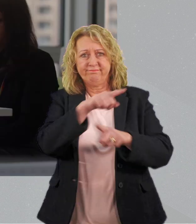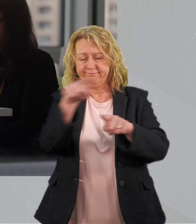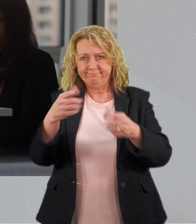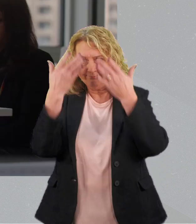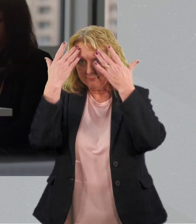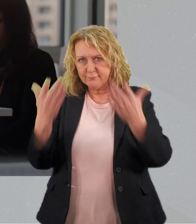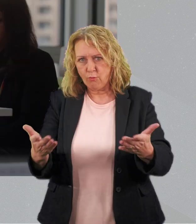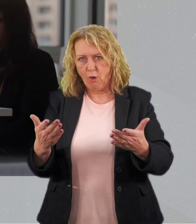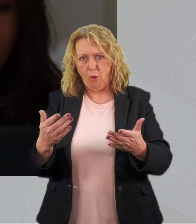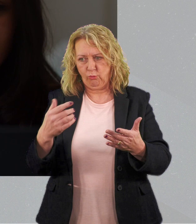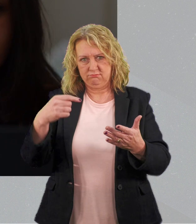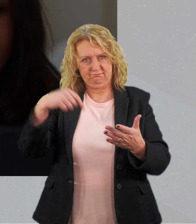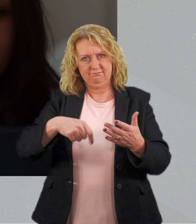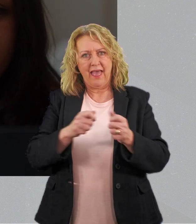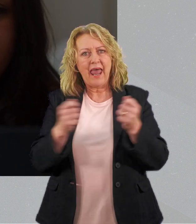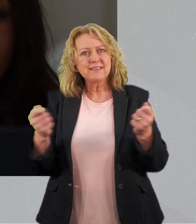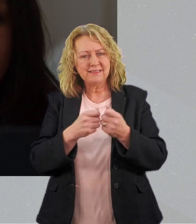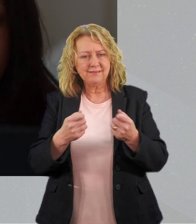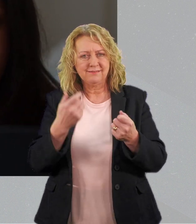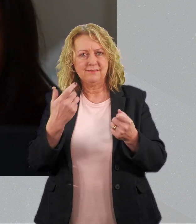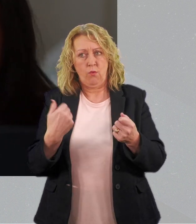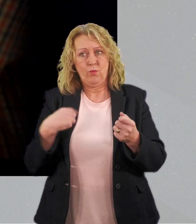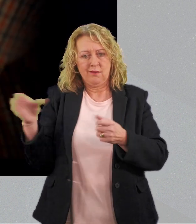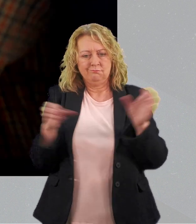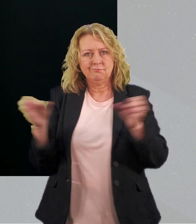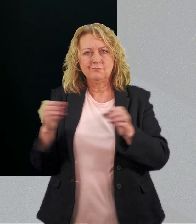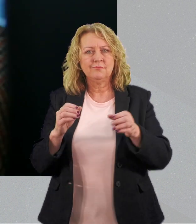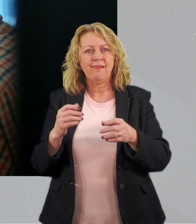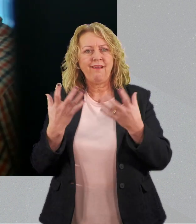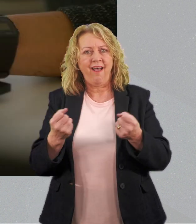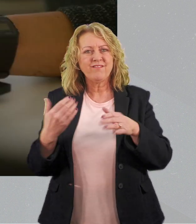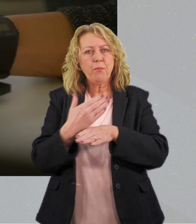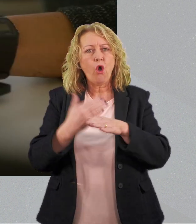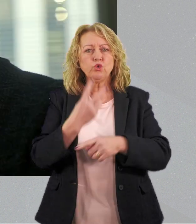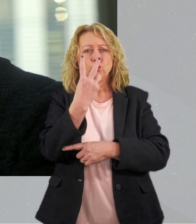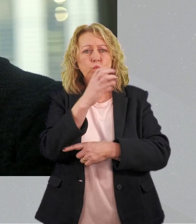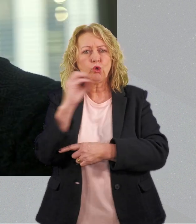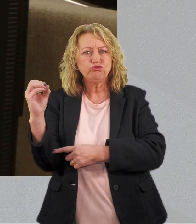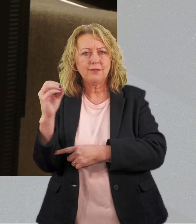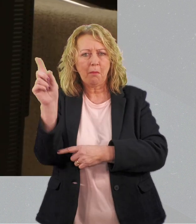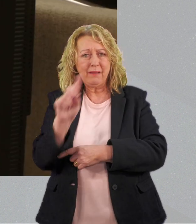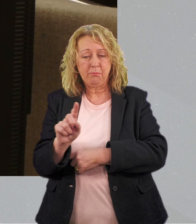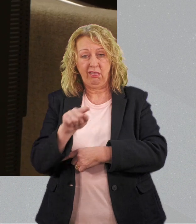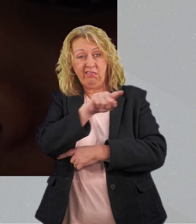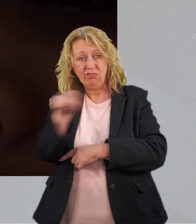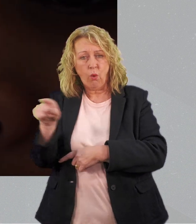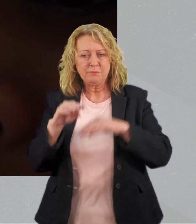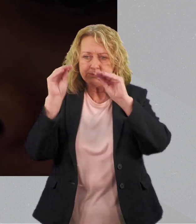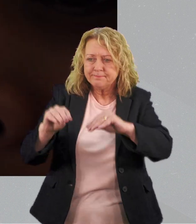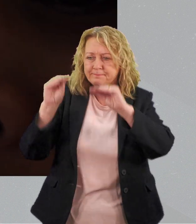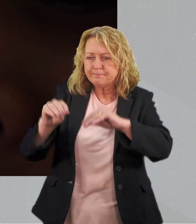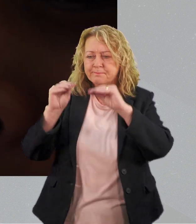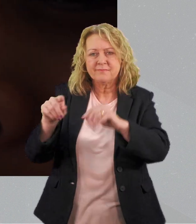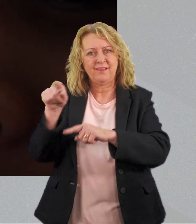So one thing people often don't know about the Lancet is that we employ over 200 people who are trained